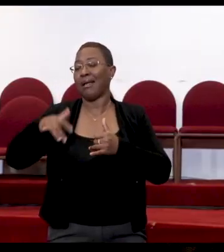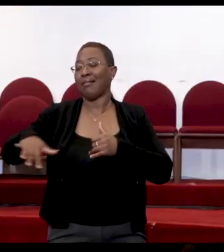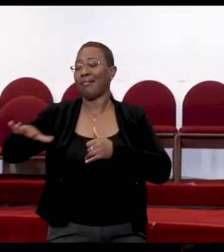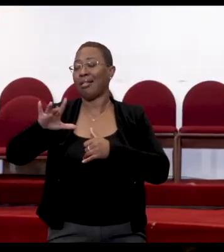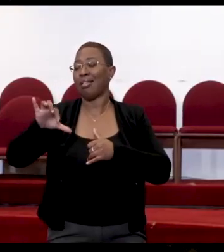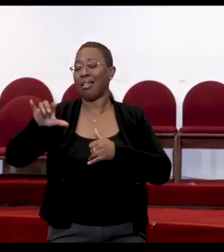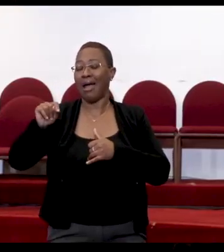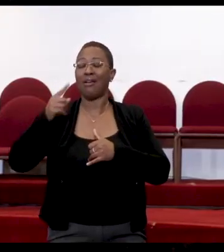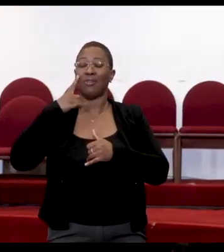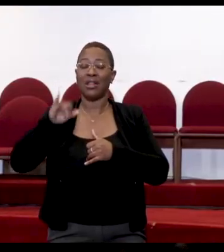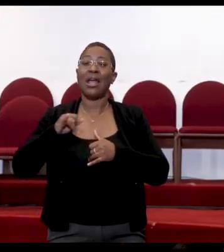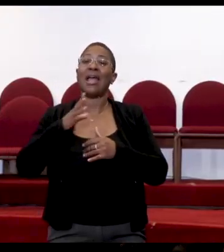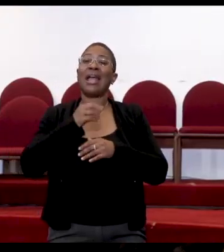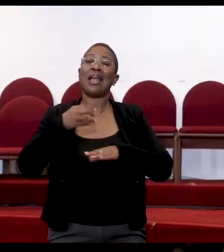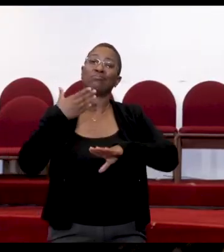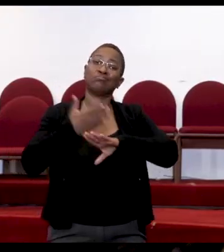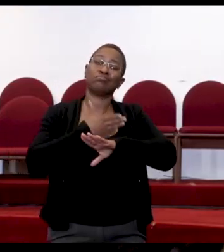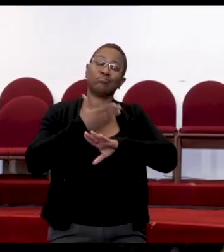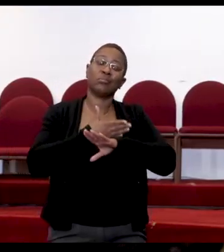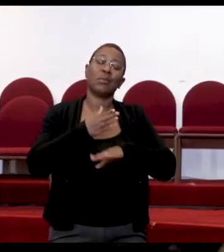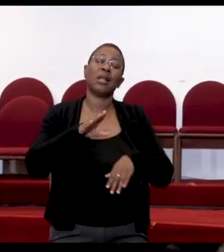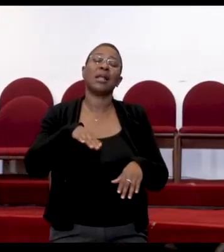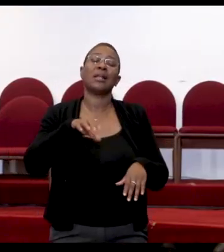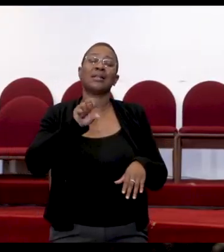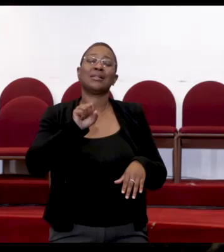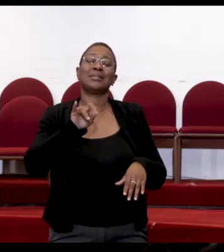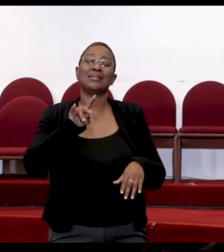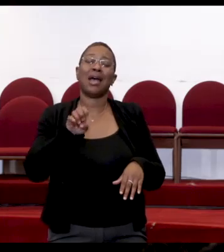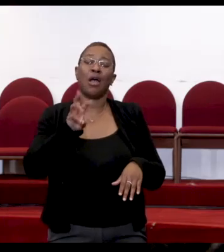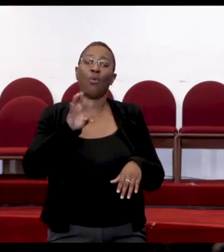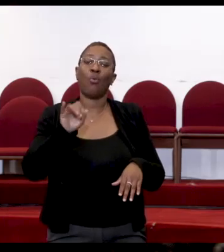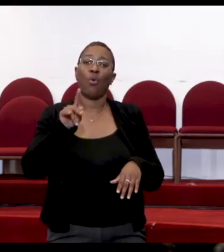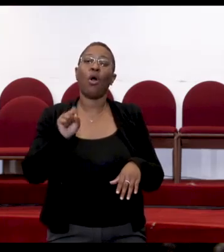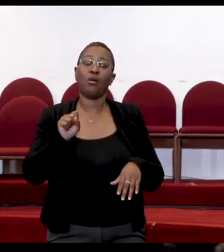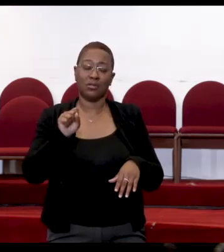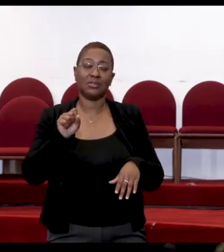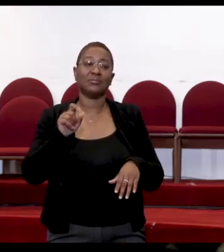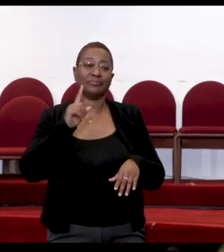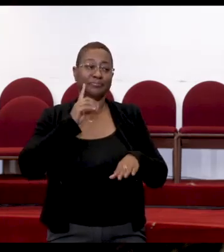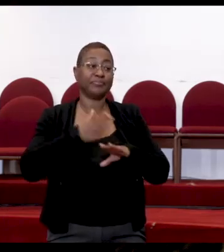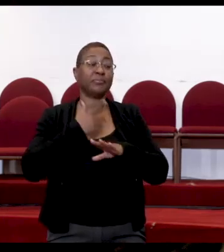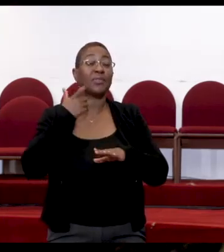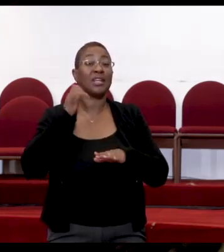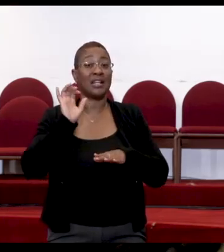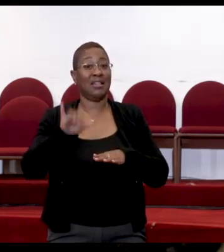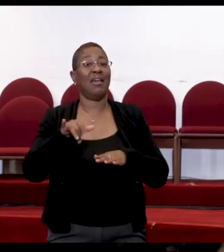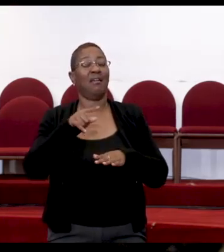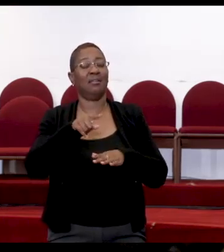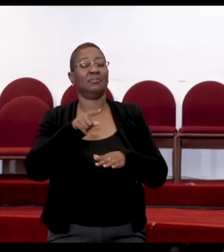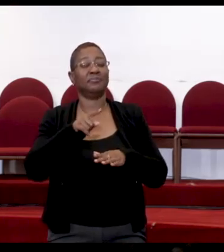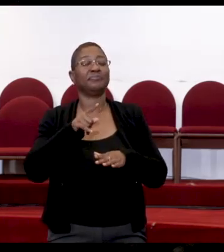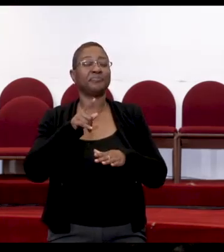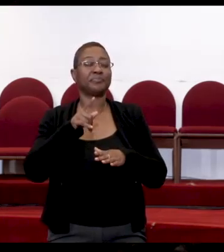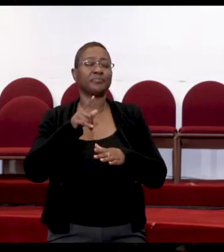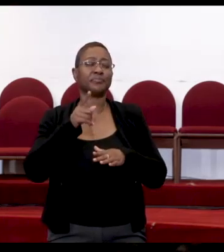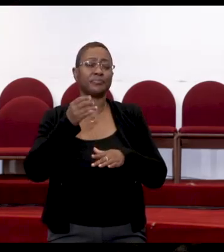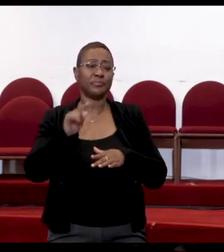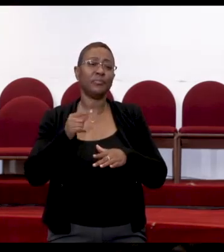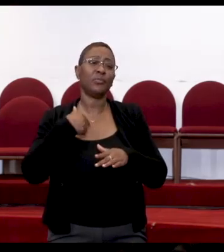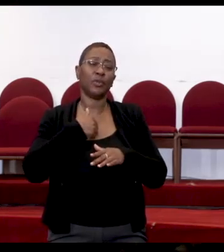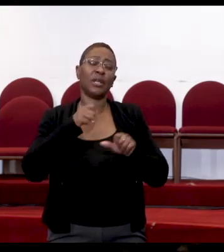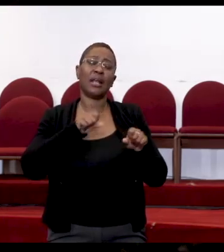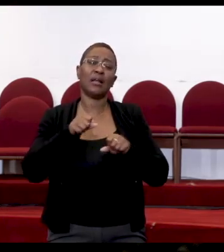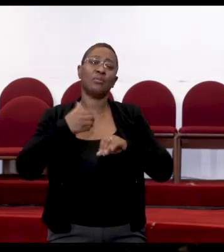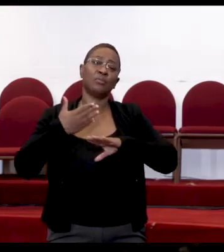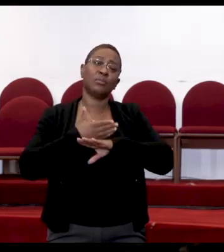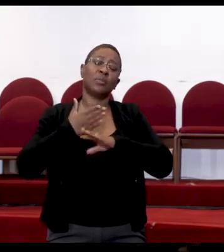bring sidewalks. The sidewalks on Park Grove was pretty messed up, but because of that, the initiative, we were able to really renovate the neighborhood and